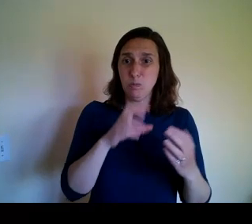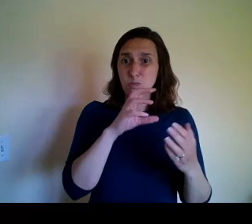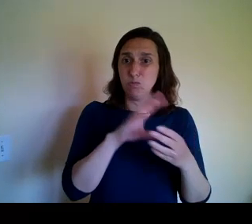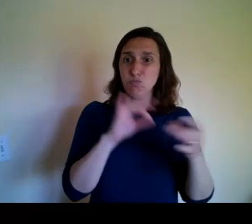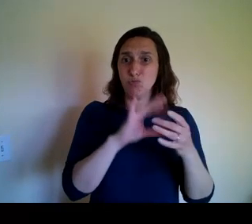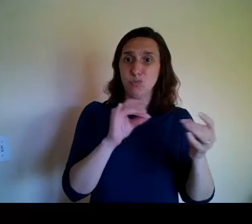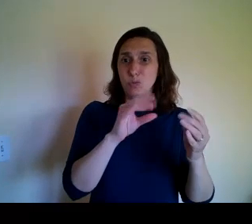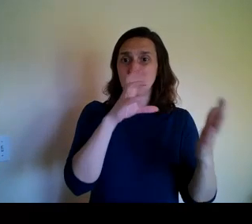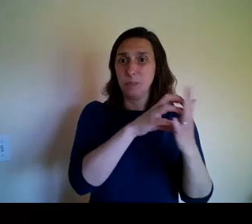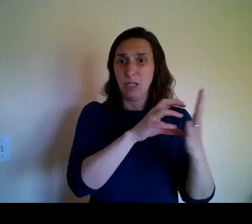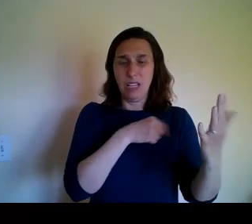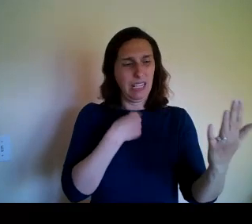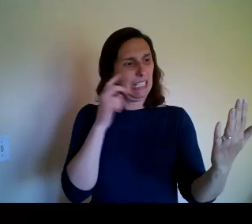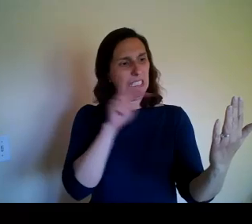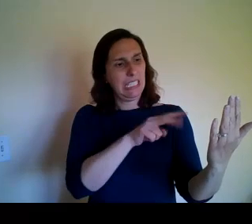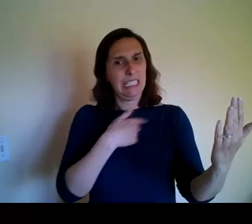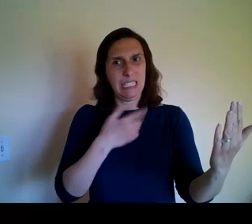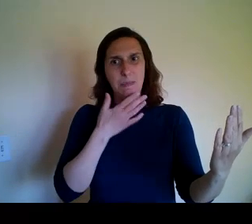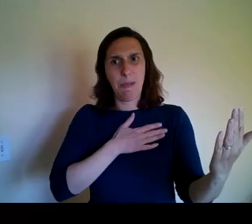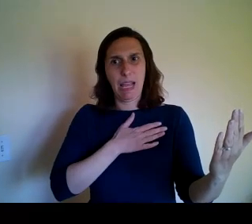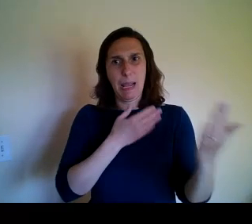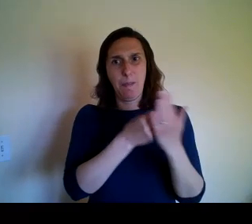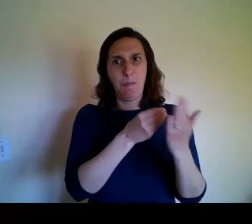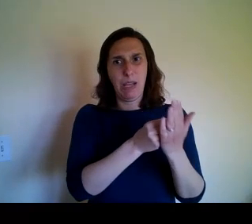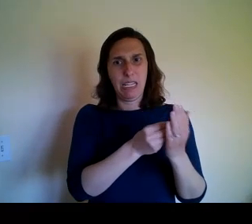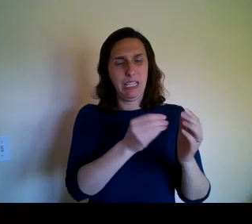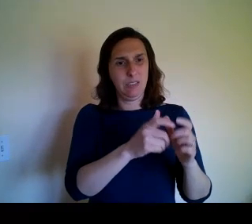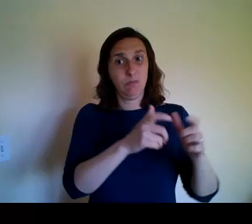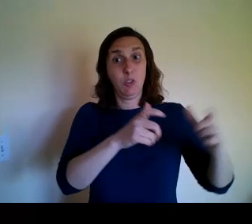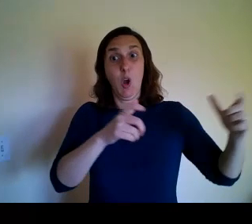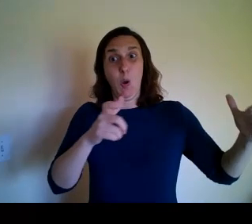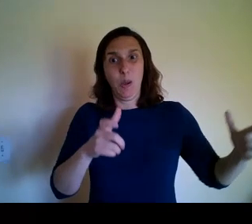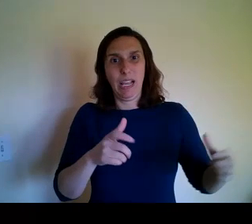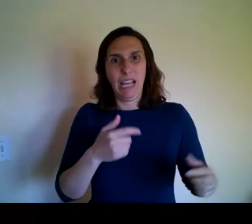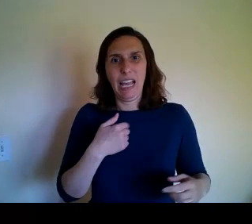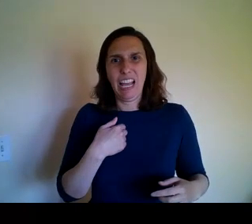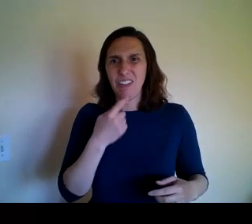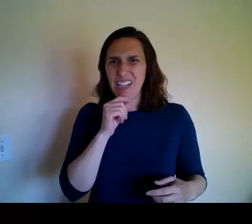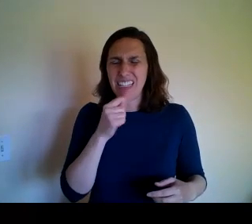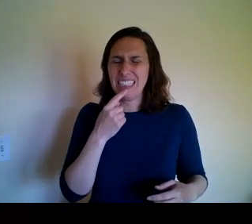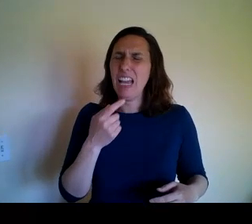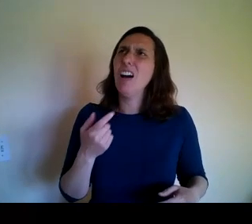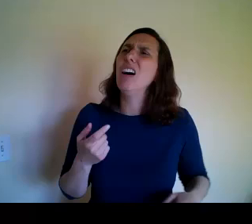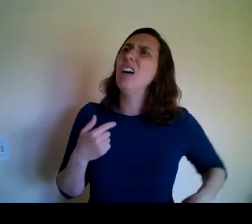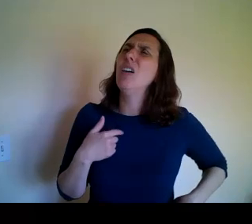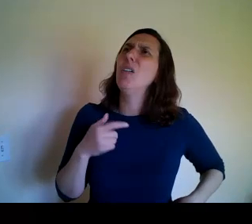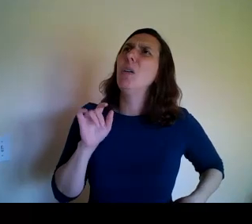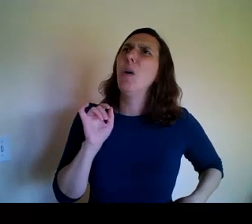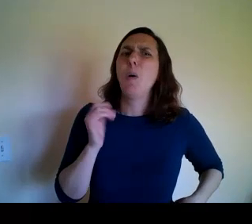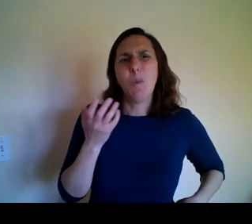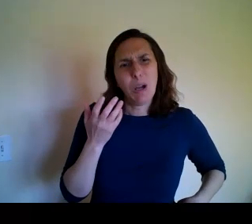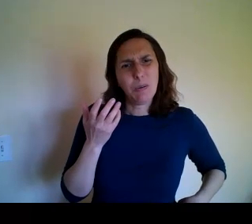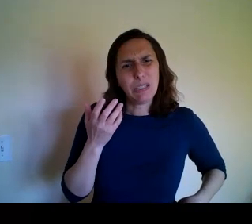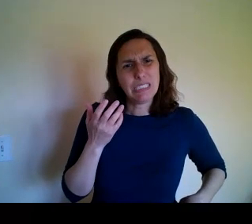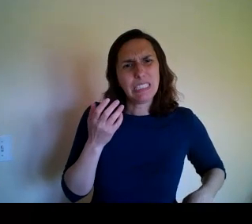my money is growing, I don't go, well, what was the equation for interest compounded